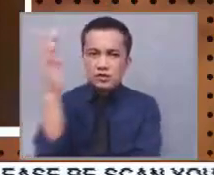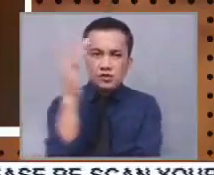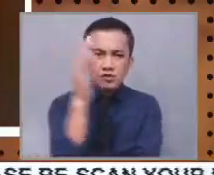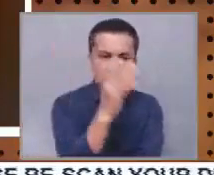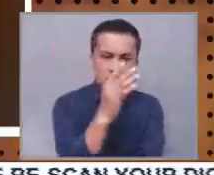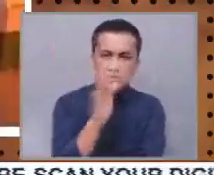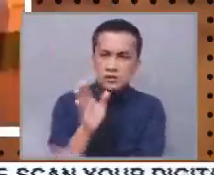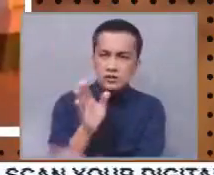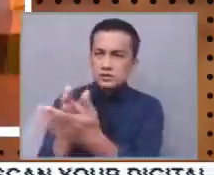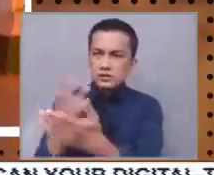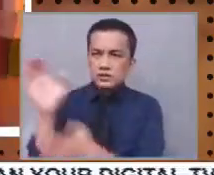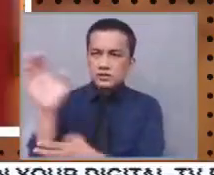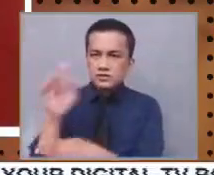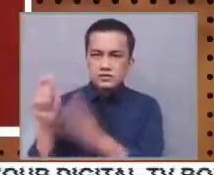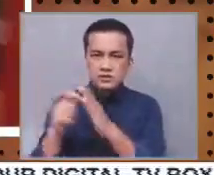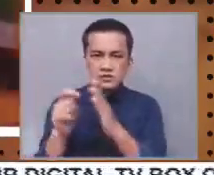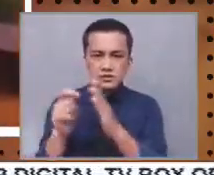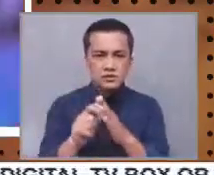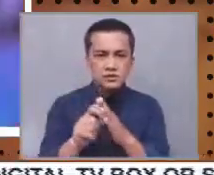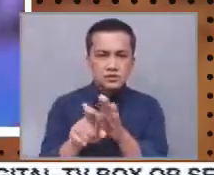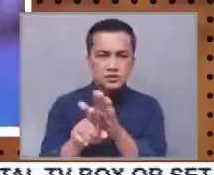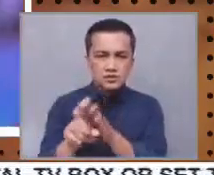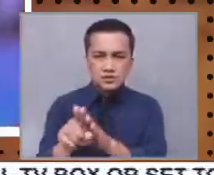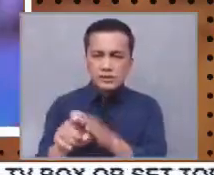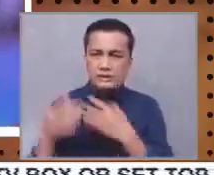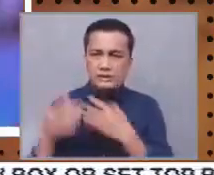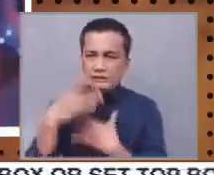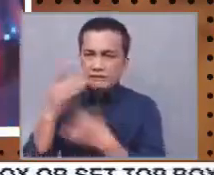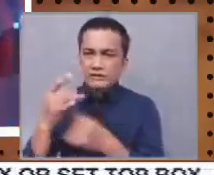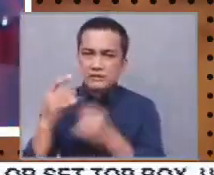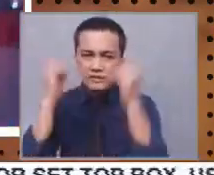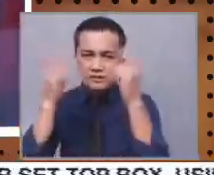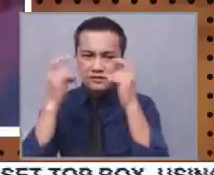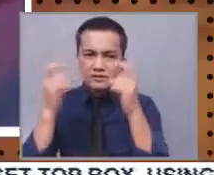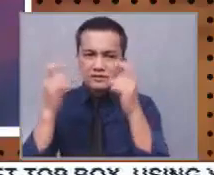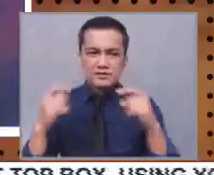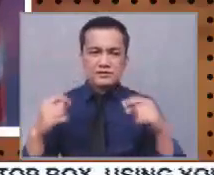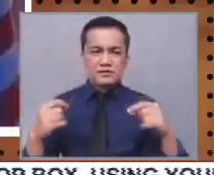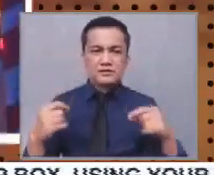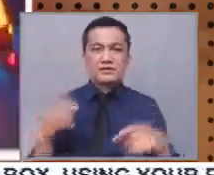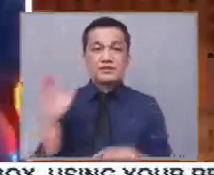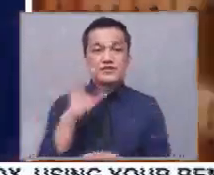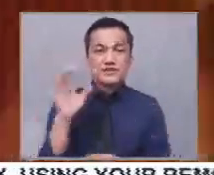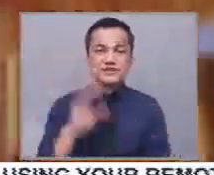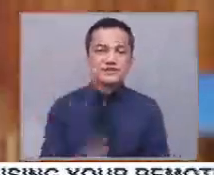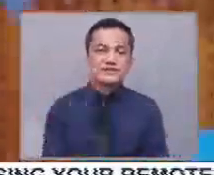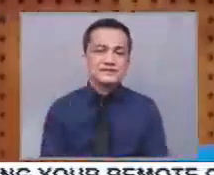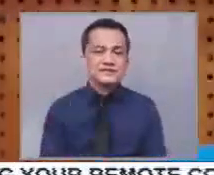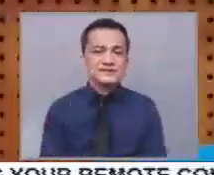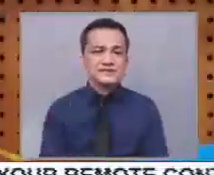at unti-unting mahuhumaling sa pagdiriwang ng holiday season.